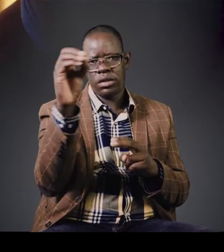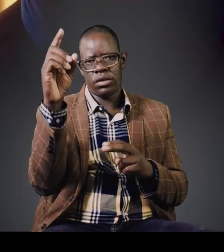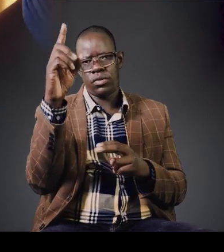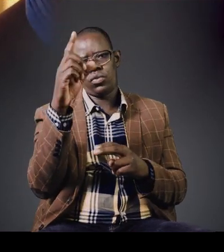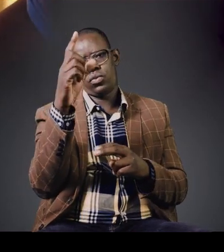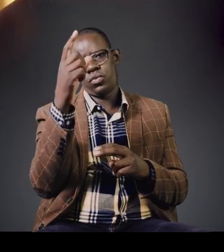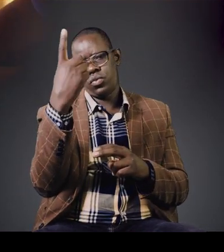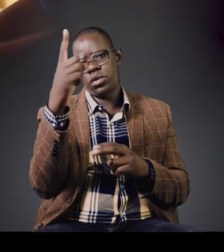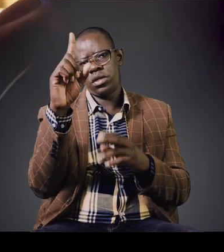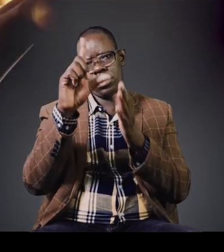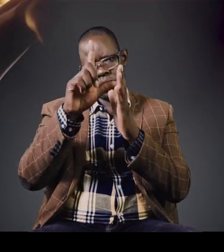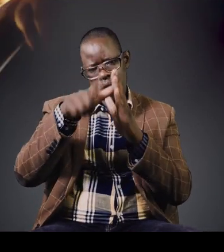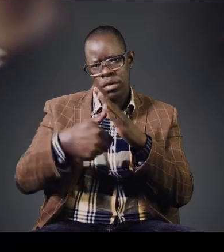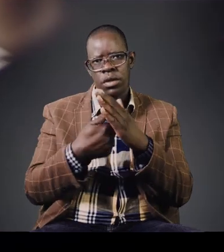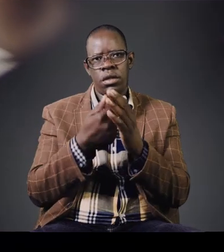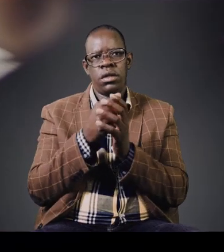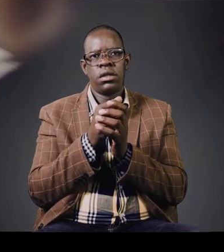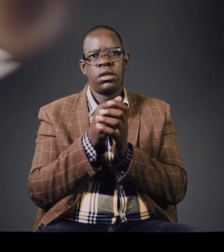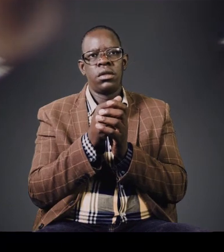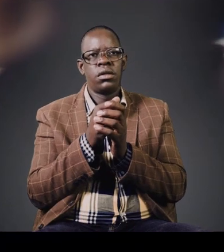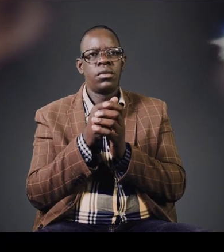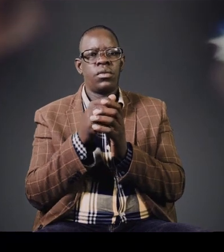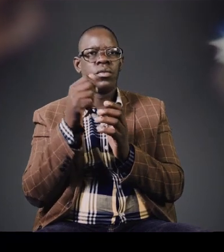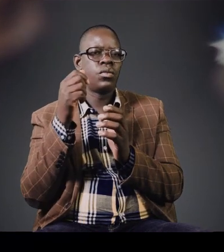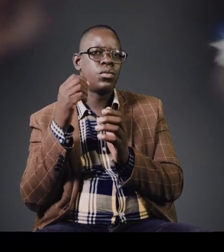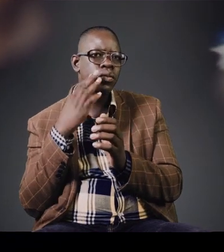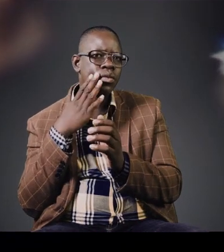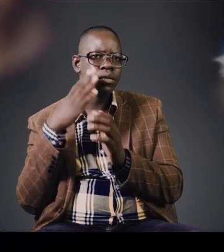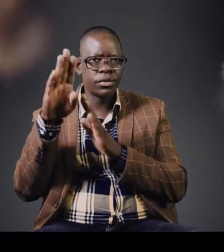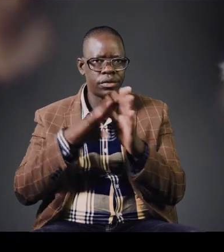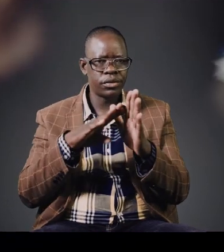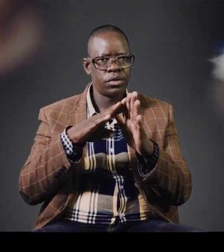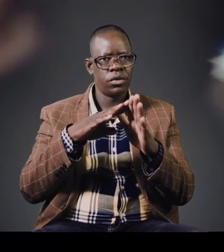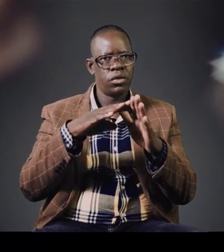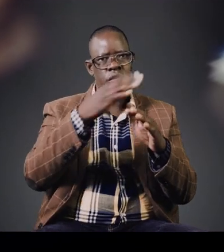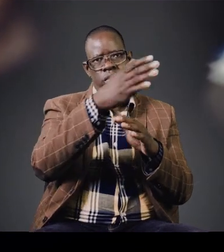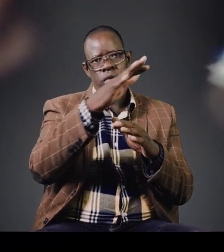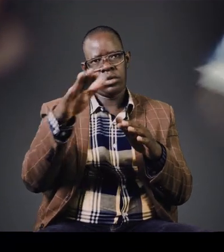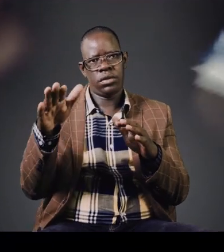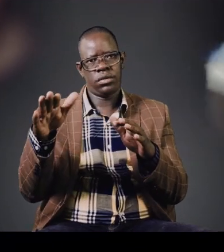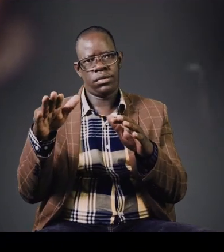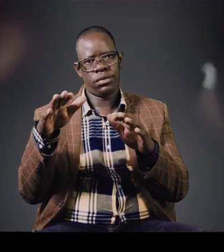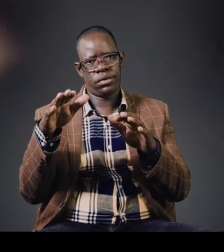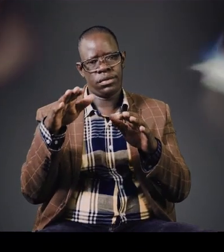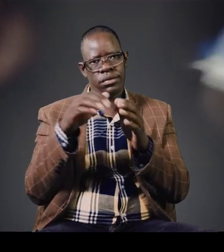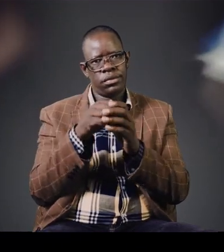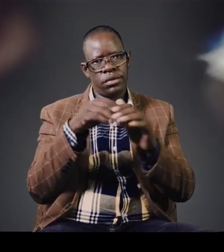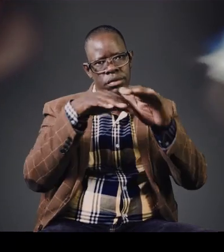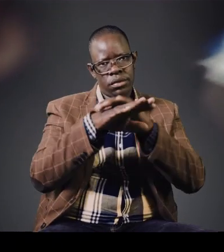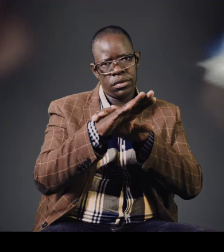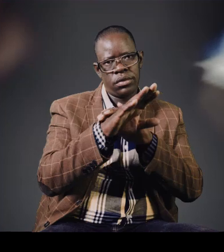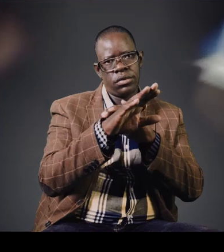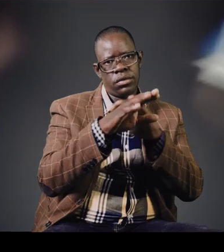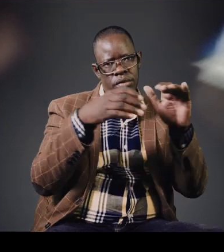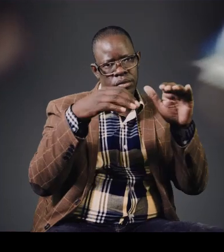hour. And you know, when these waves come close to coastal lines, the coastal waves get shallower, right? And the bottom of the